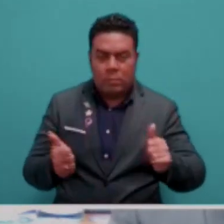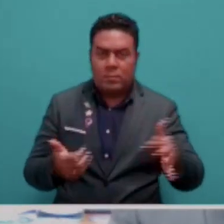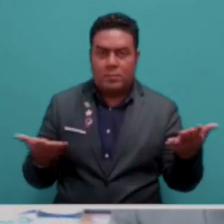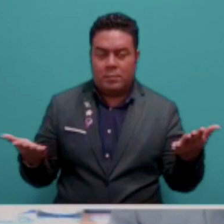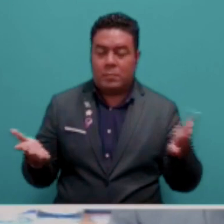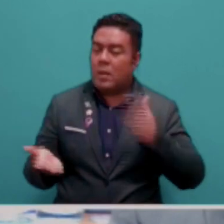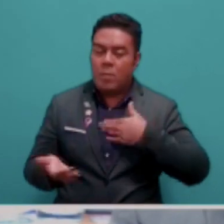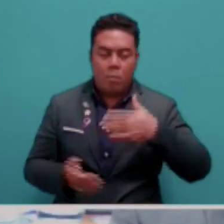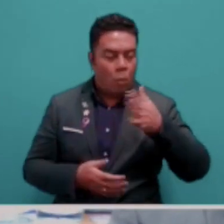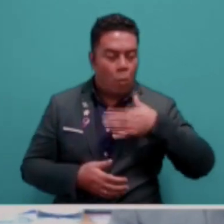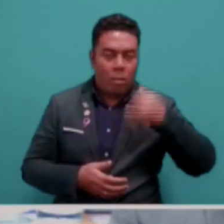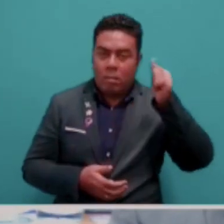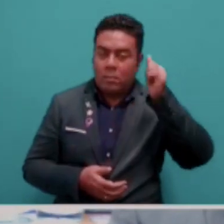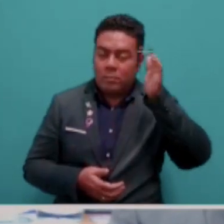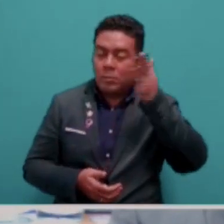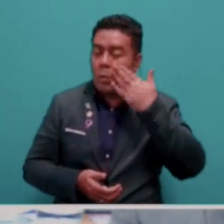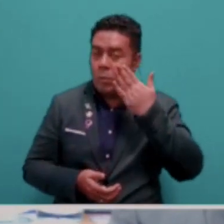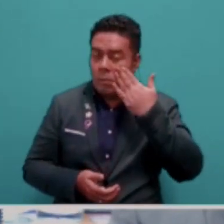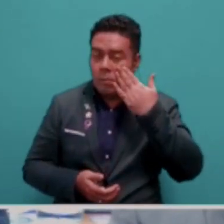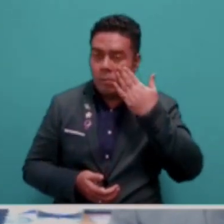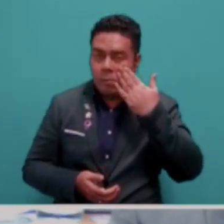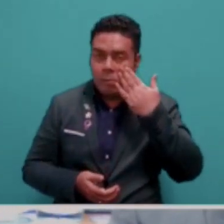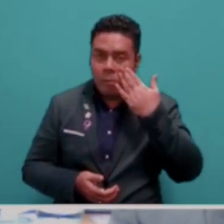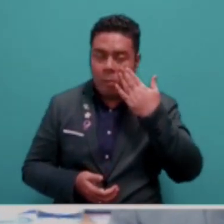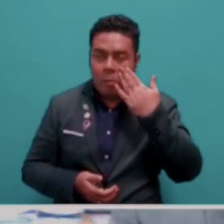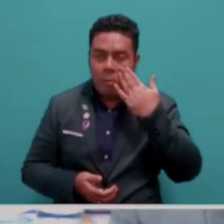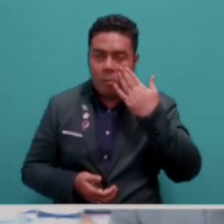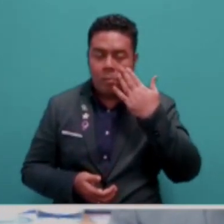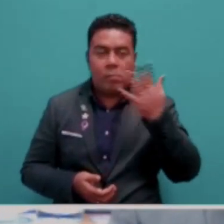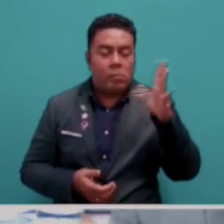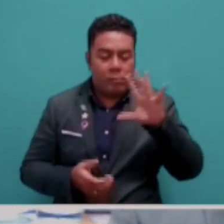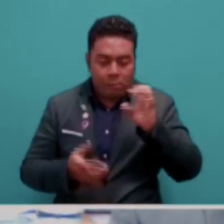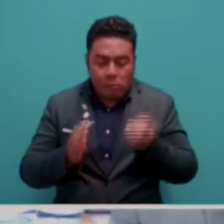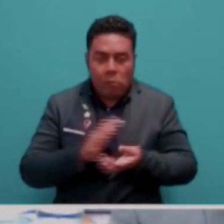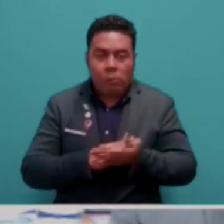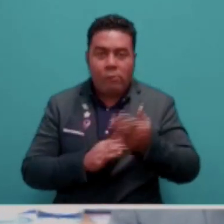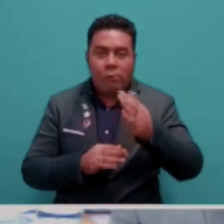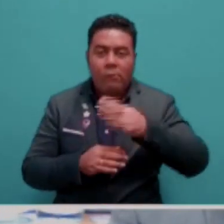am well aware of Section 13,